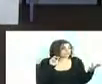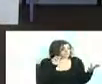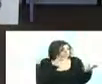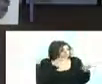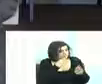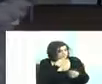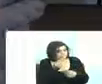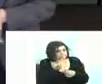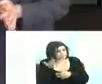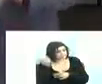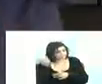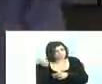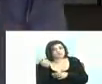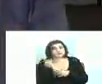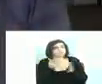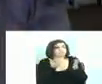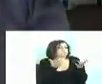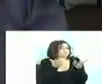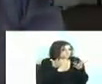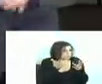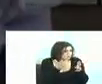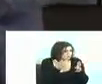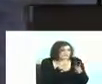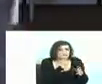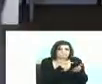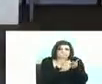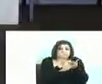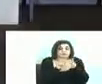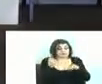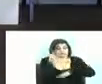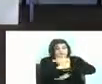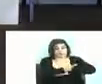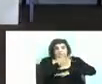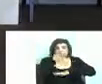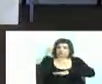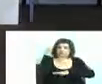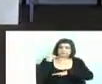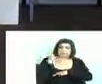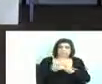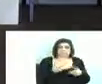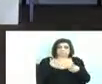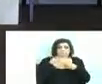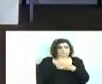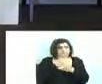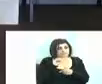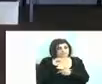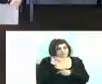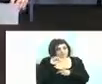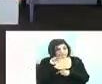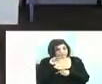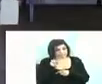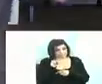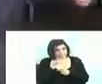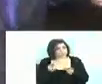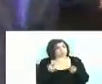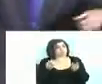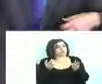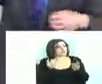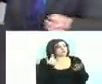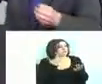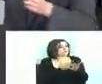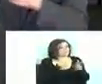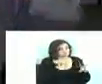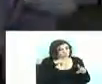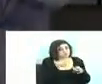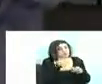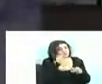story before, I beg your forgiveness. But one day, a while ago, when I was living up in Minneapolis, I was coming home from the gym, and I was walking home, and I